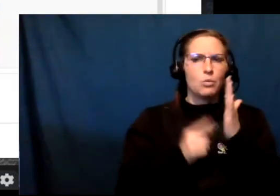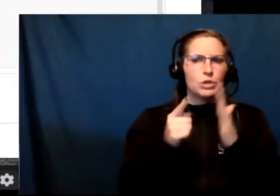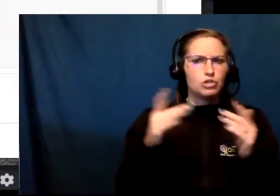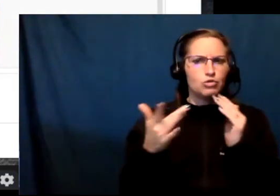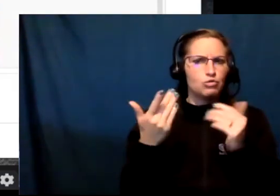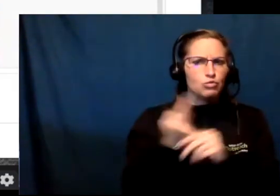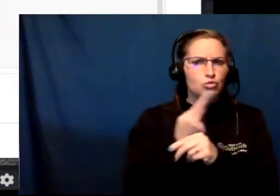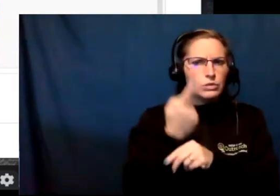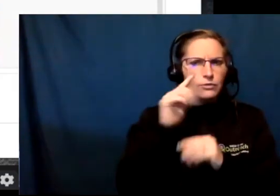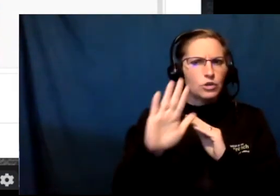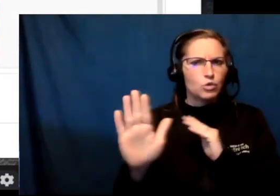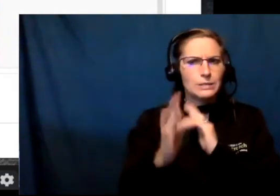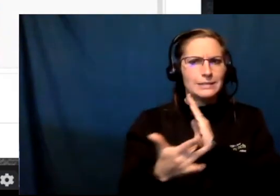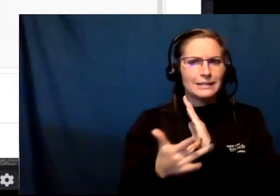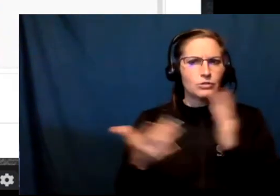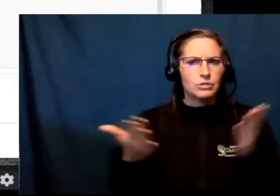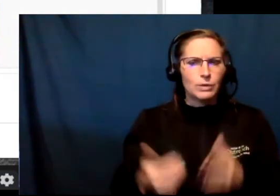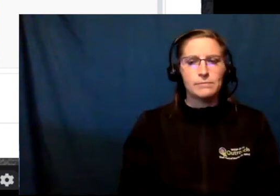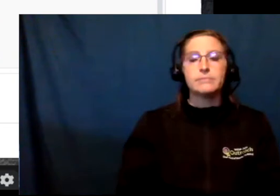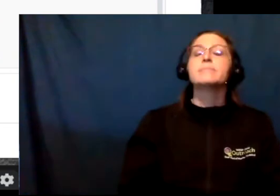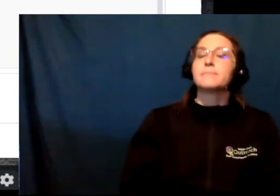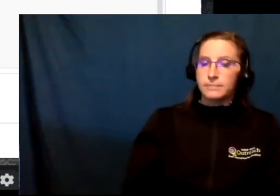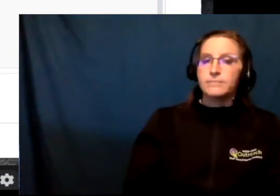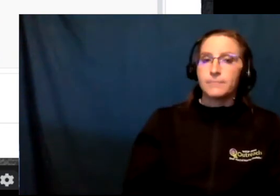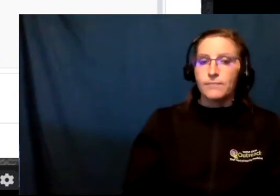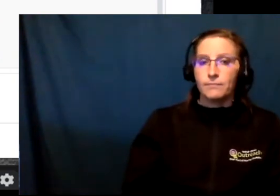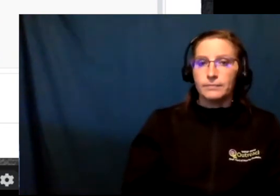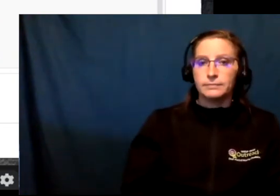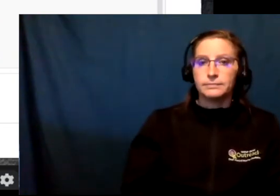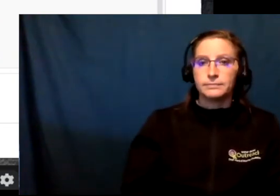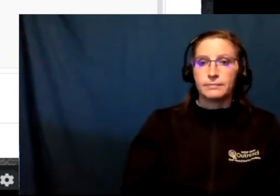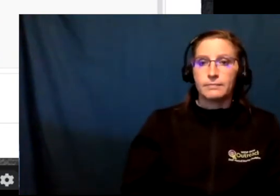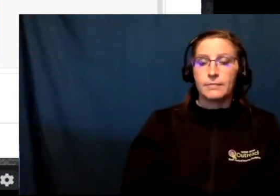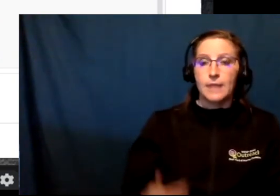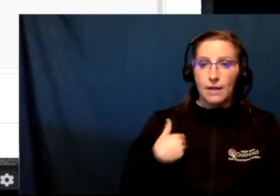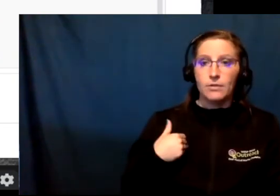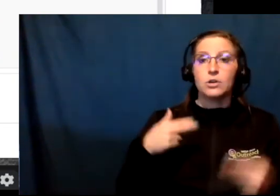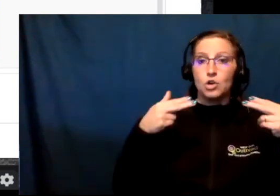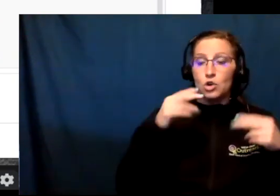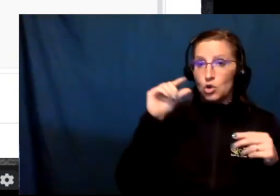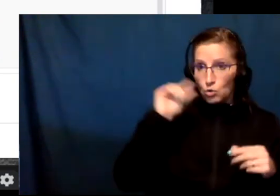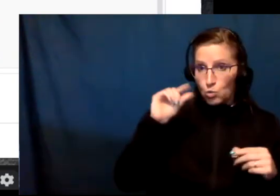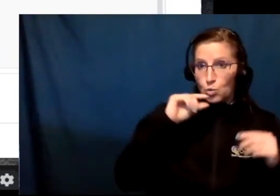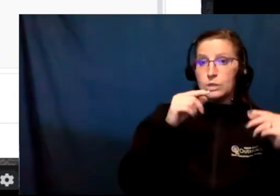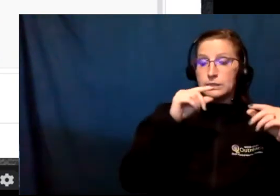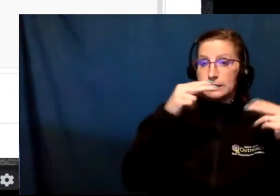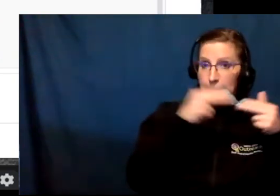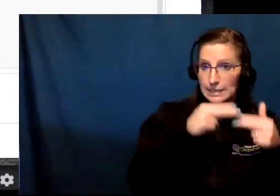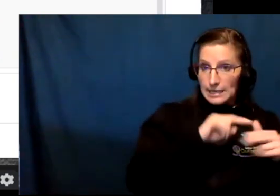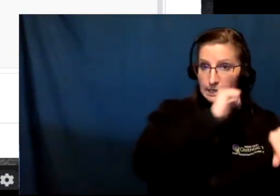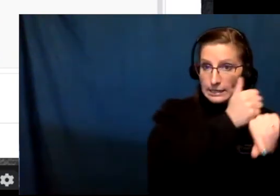technology? absolutely. So I have my um, Google Slides all set up, and